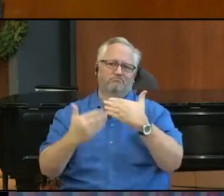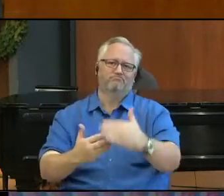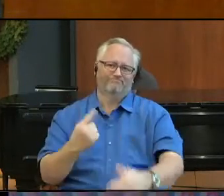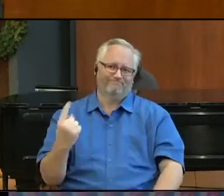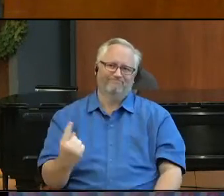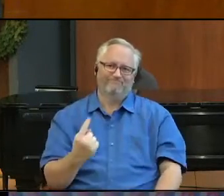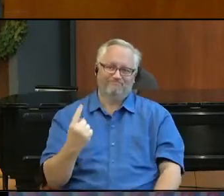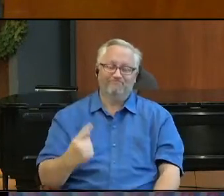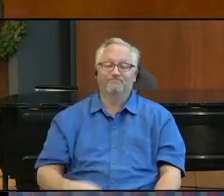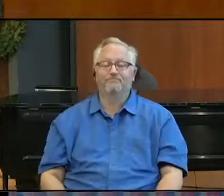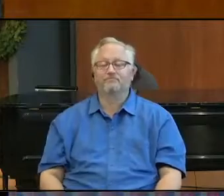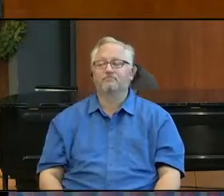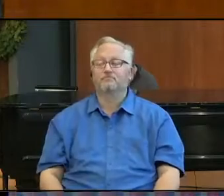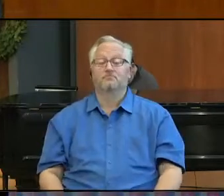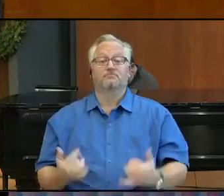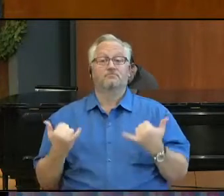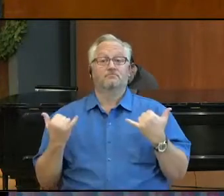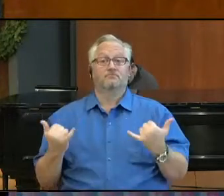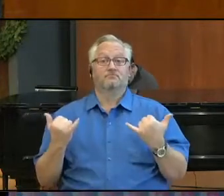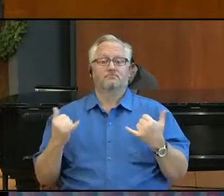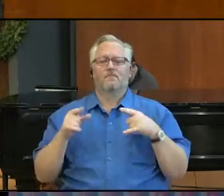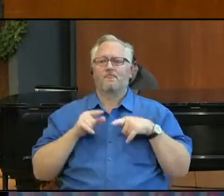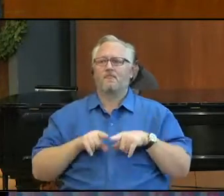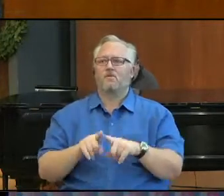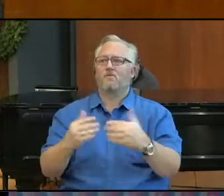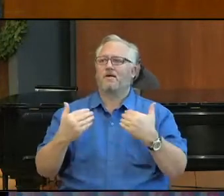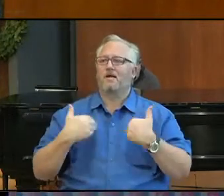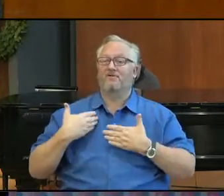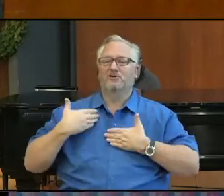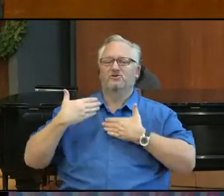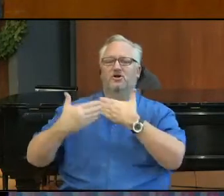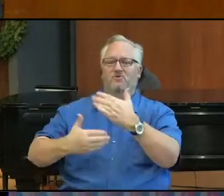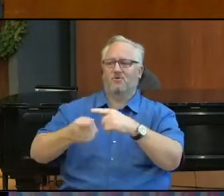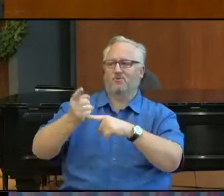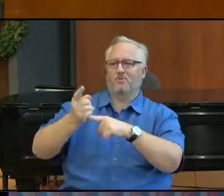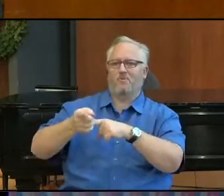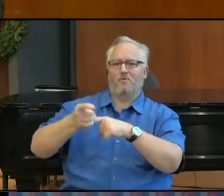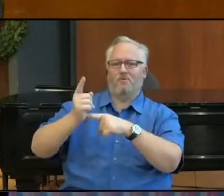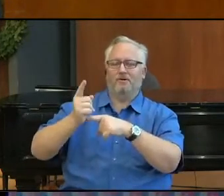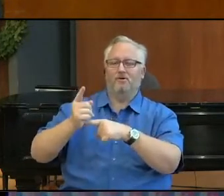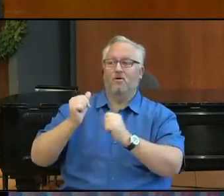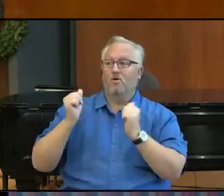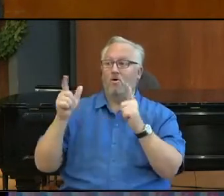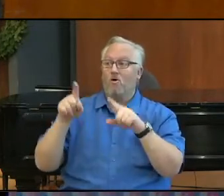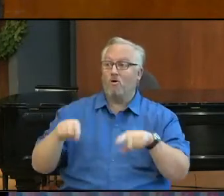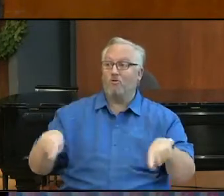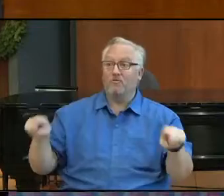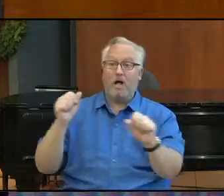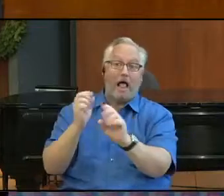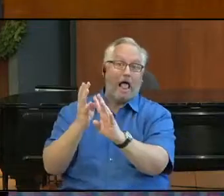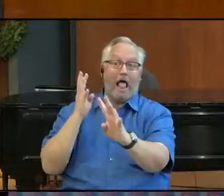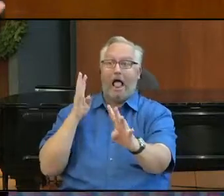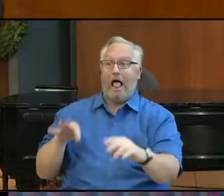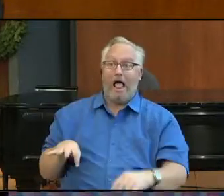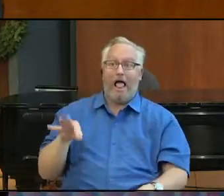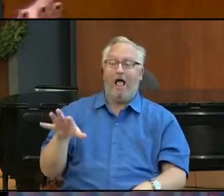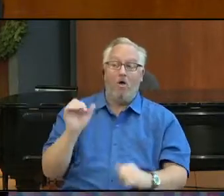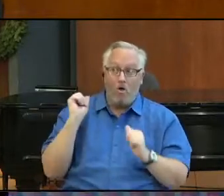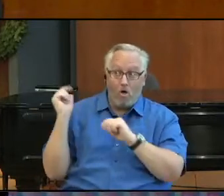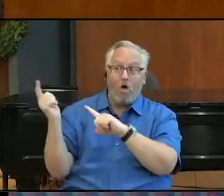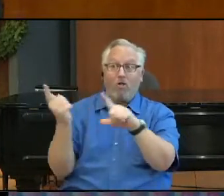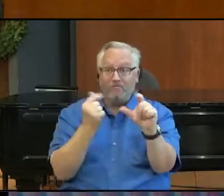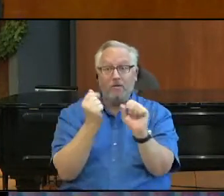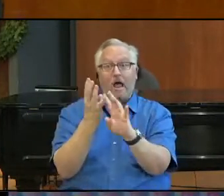generosity. Now, while we have our generosity moment, and all of you are lining up, all of you